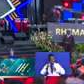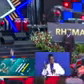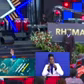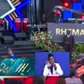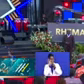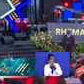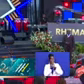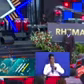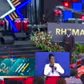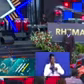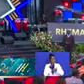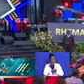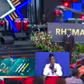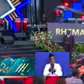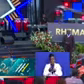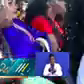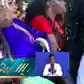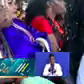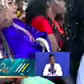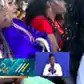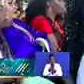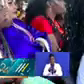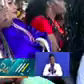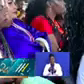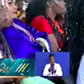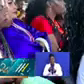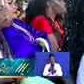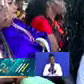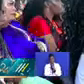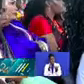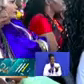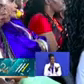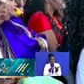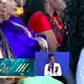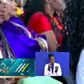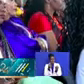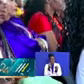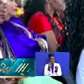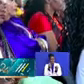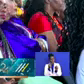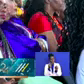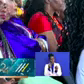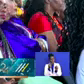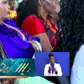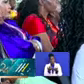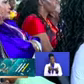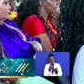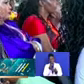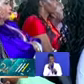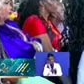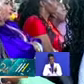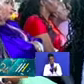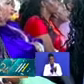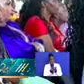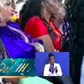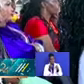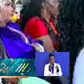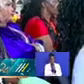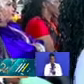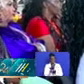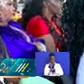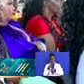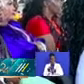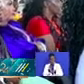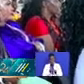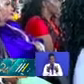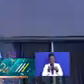many Nation brothers and sisters I can no more count how many Nation I have been but not only that I've been in that Nation but